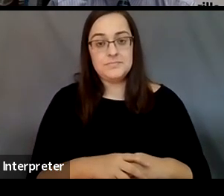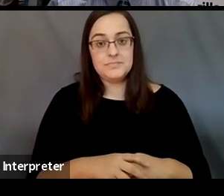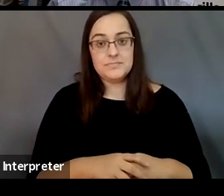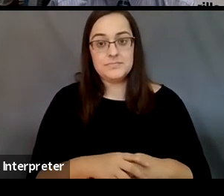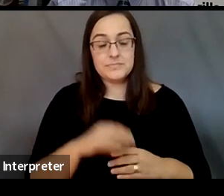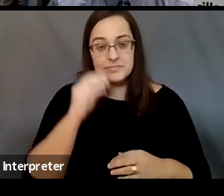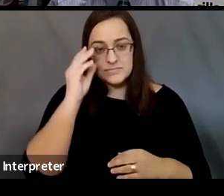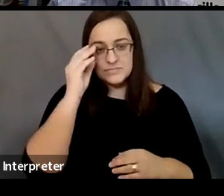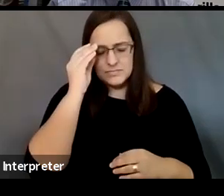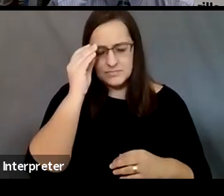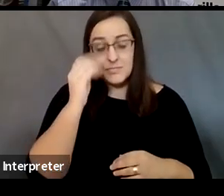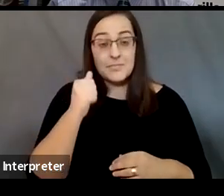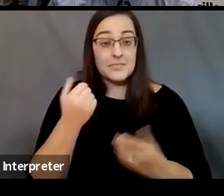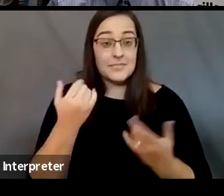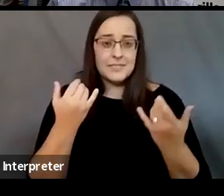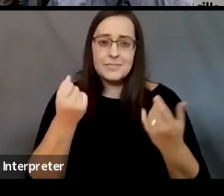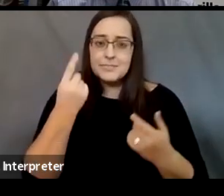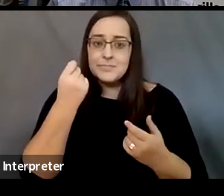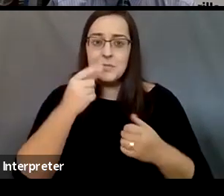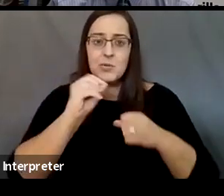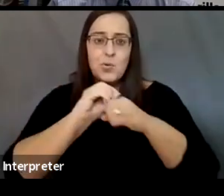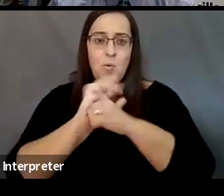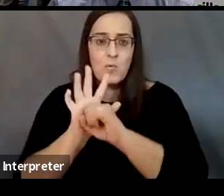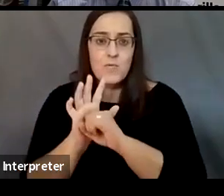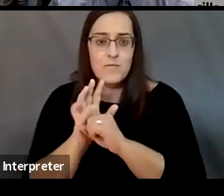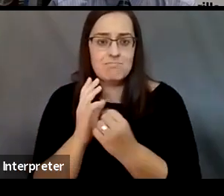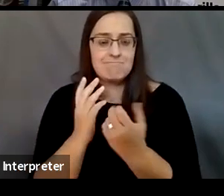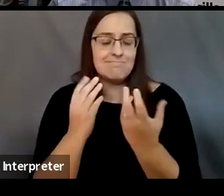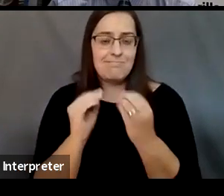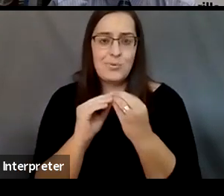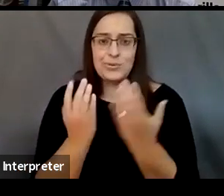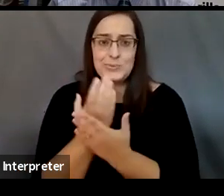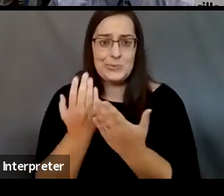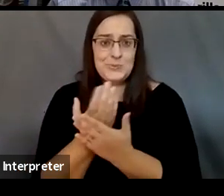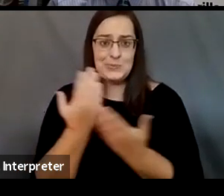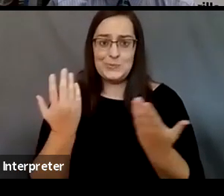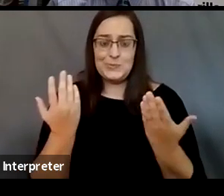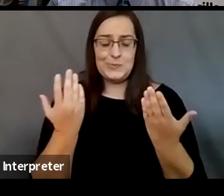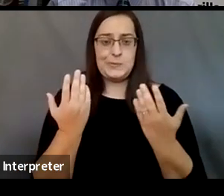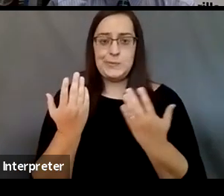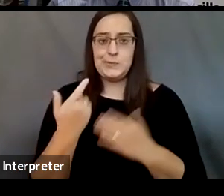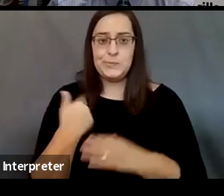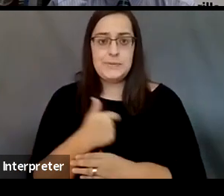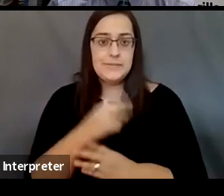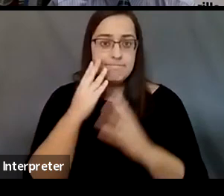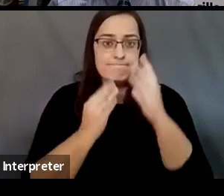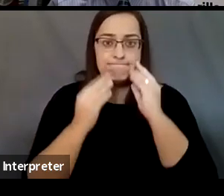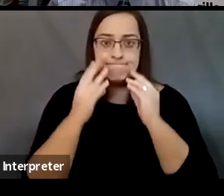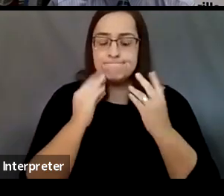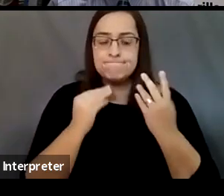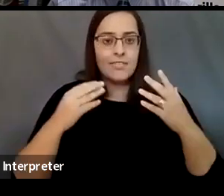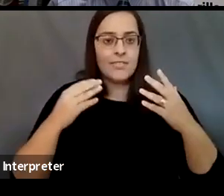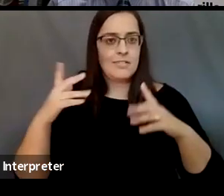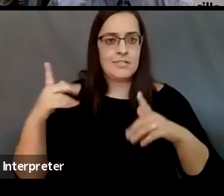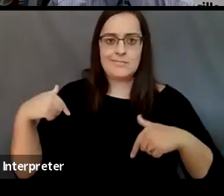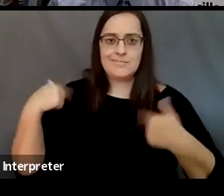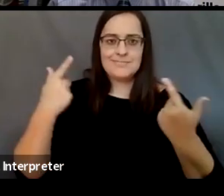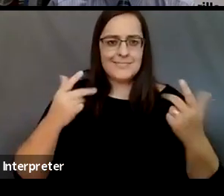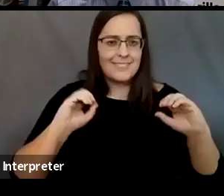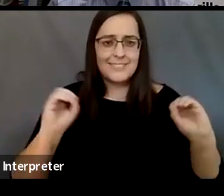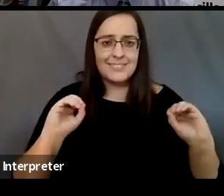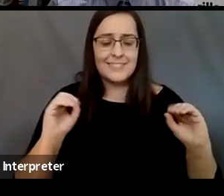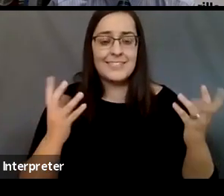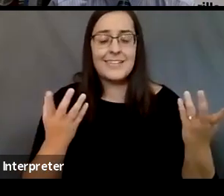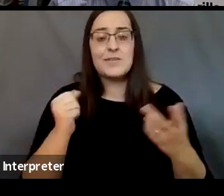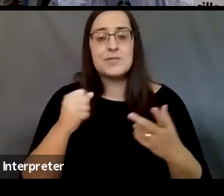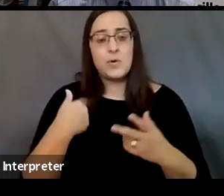newer entity for us, we don't have a long track record prior to this year. There's still going to be a lot more that we're going to find out about this virus.